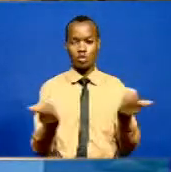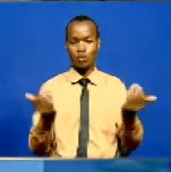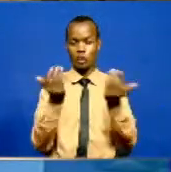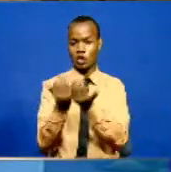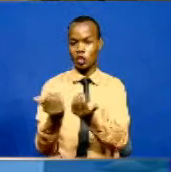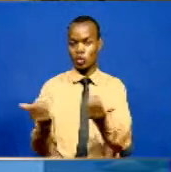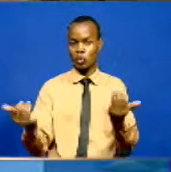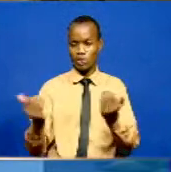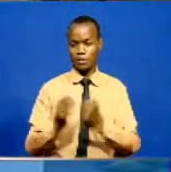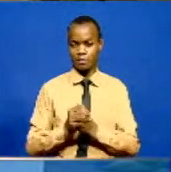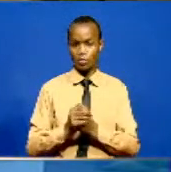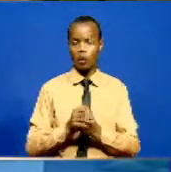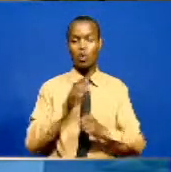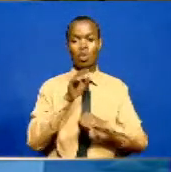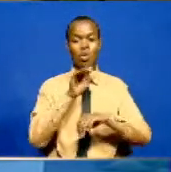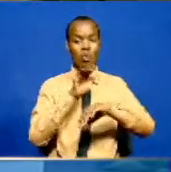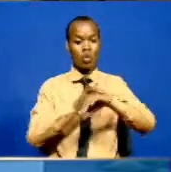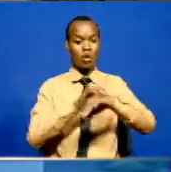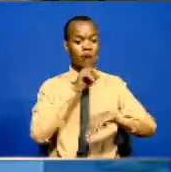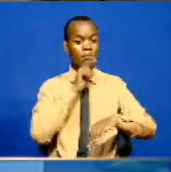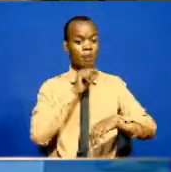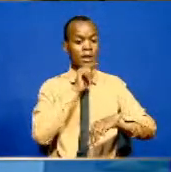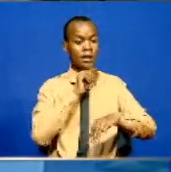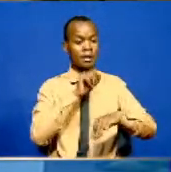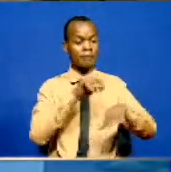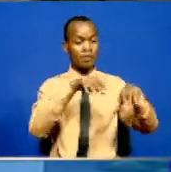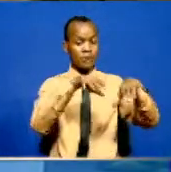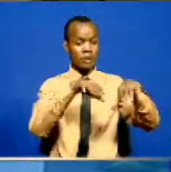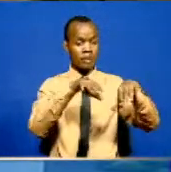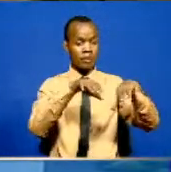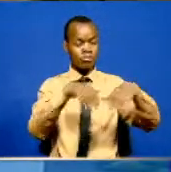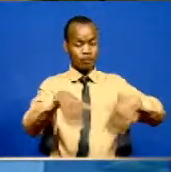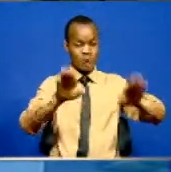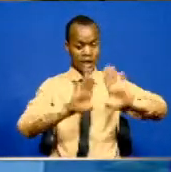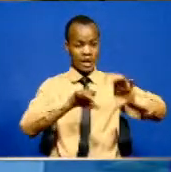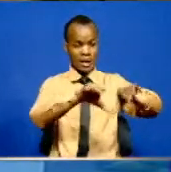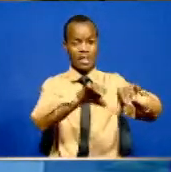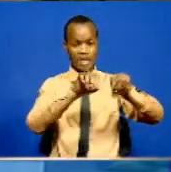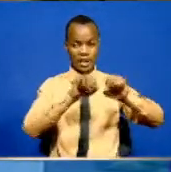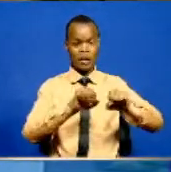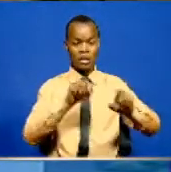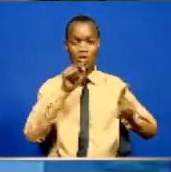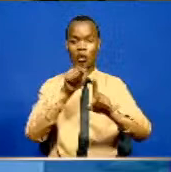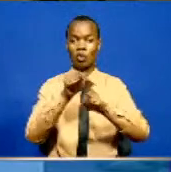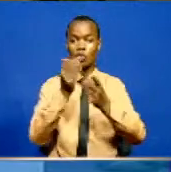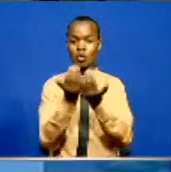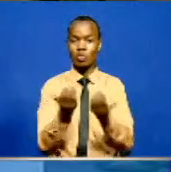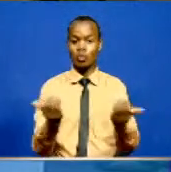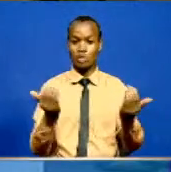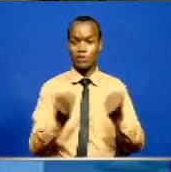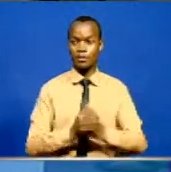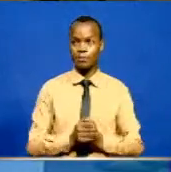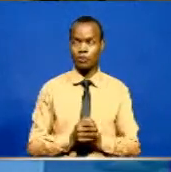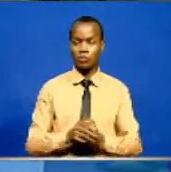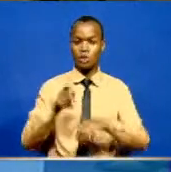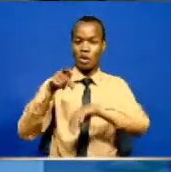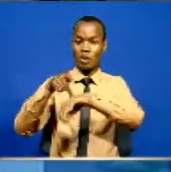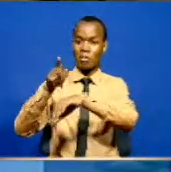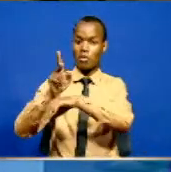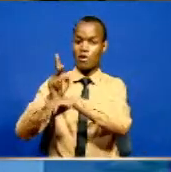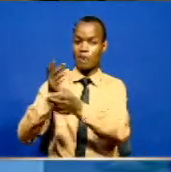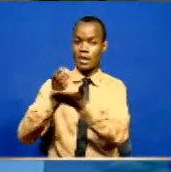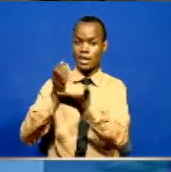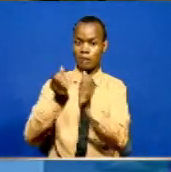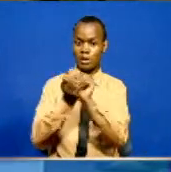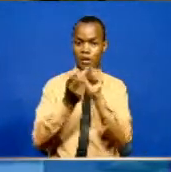children. A good man leaves an inheritance to his grandchildren. And the Proverbs chapter 17, verse 6,